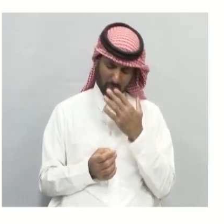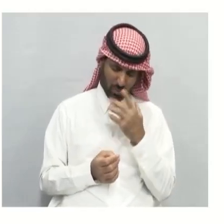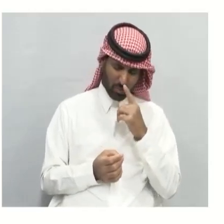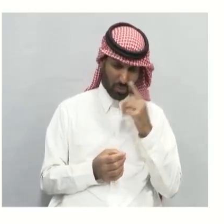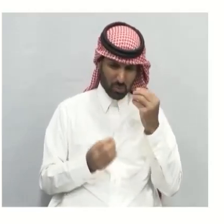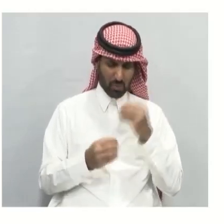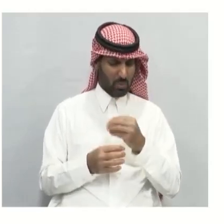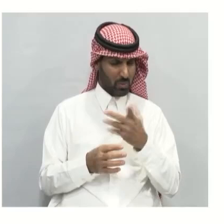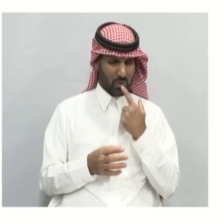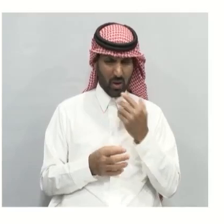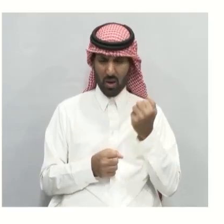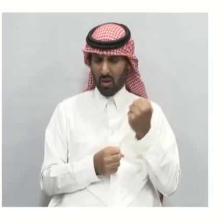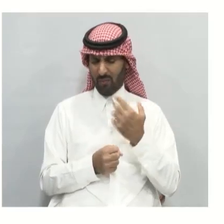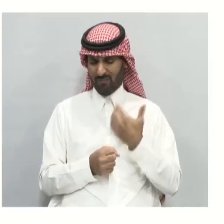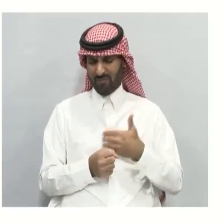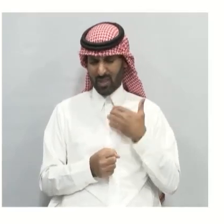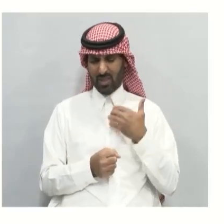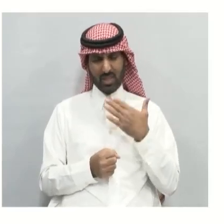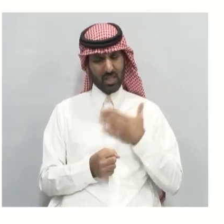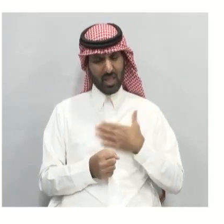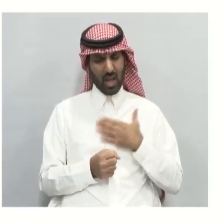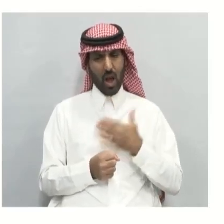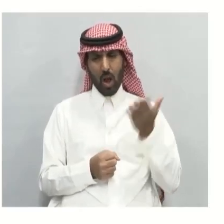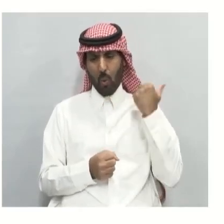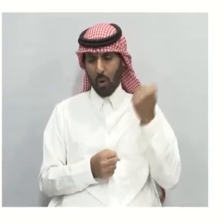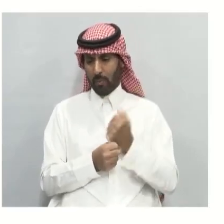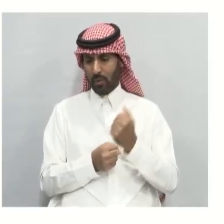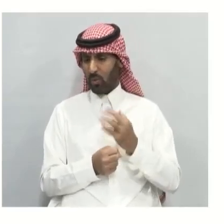regret? Something that you feel sorry for doing or not doing.